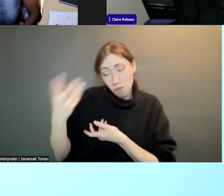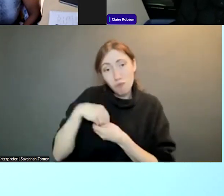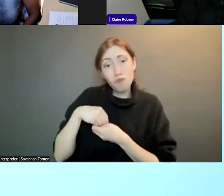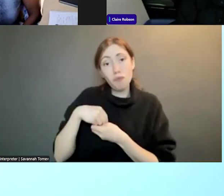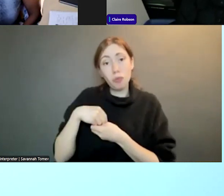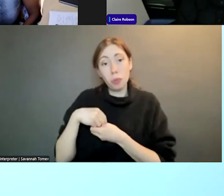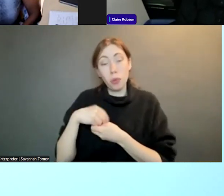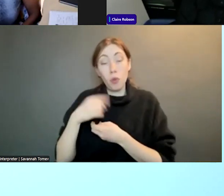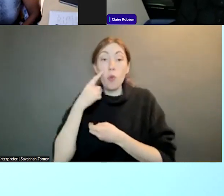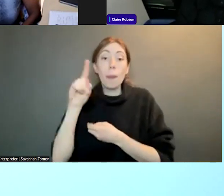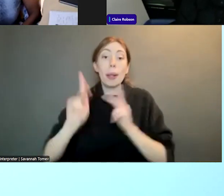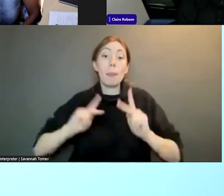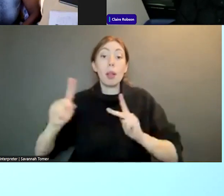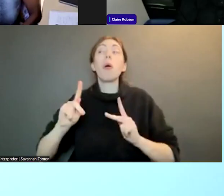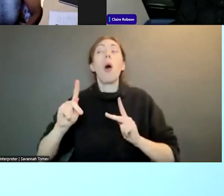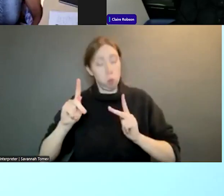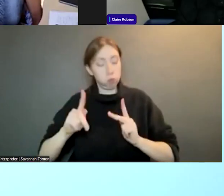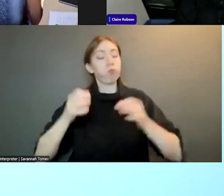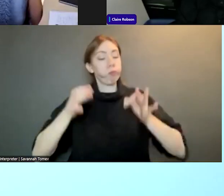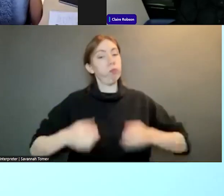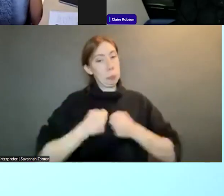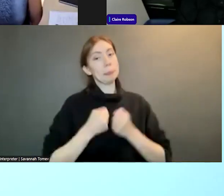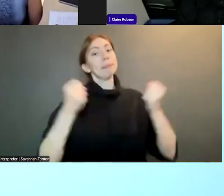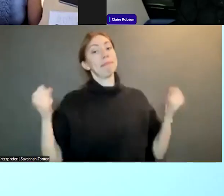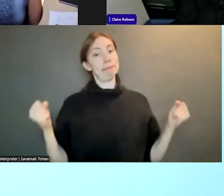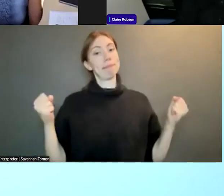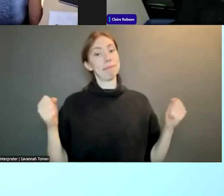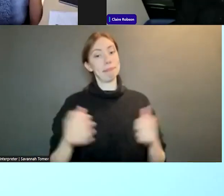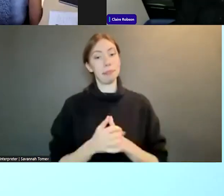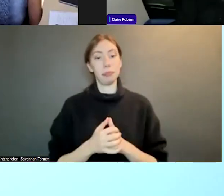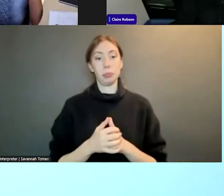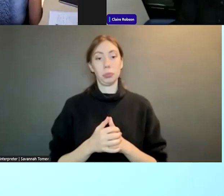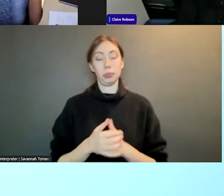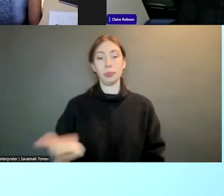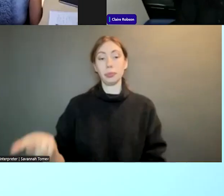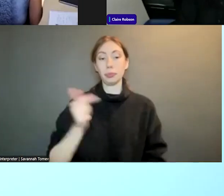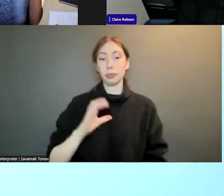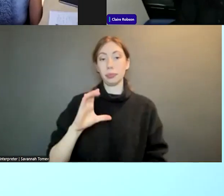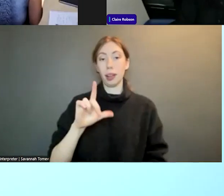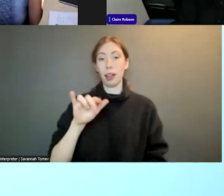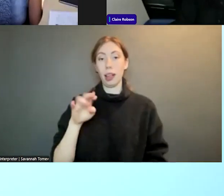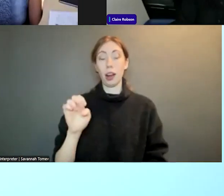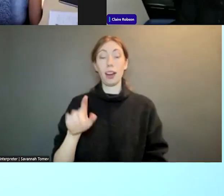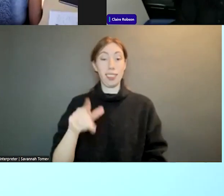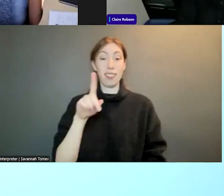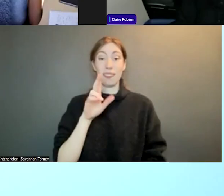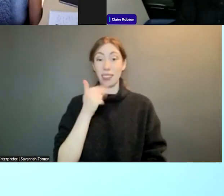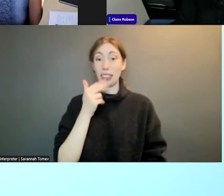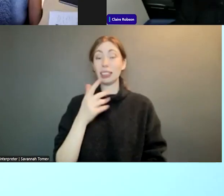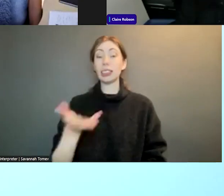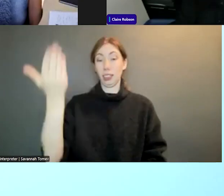themselves. Great, thank you. Community actually did a little survey of all the Lower